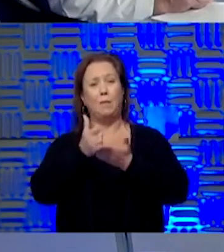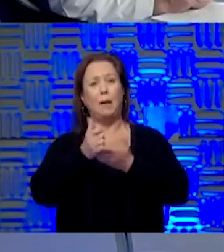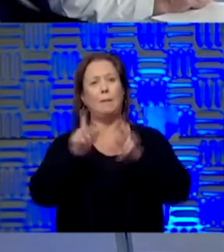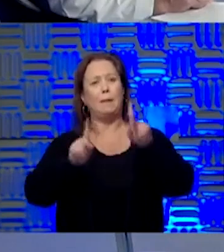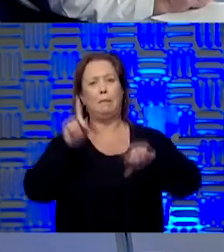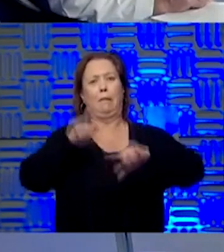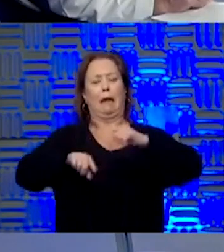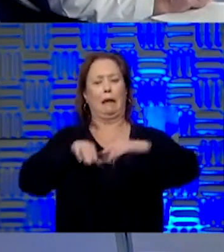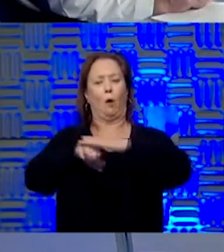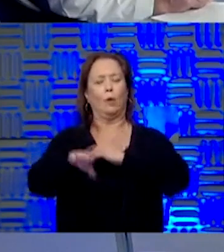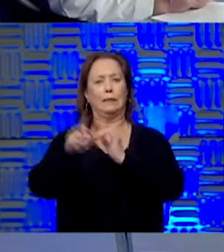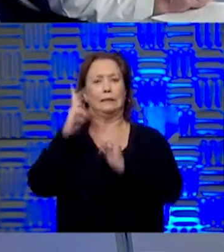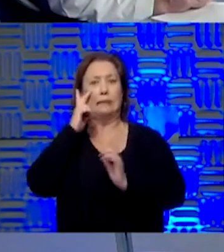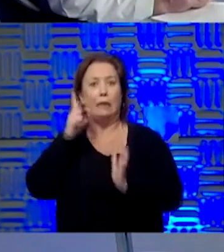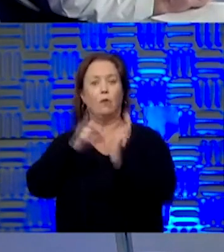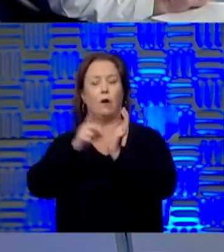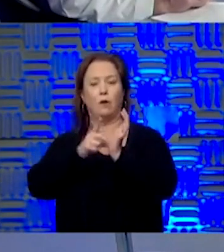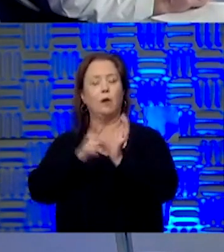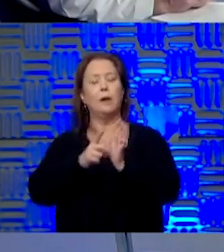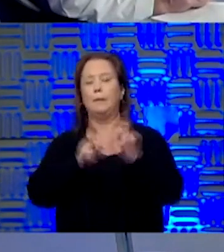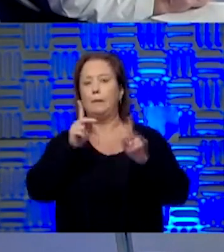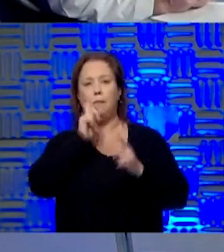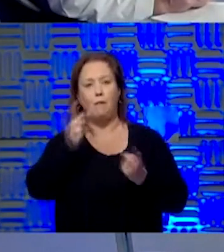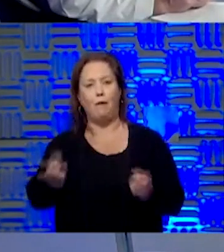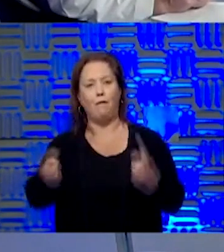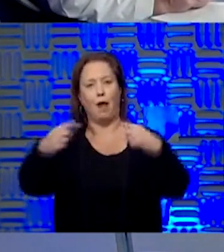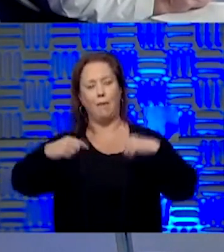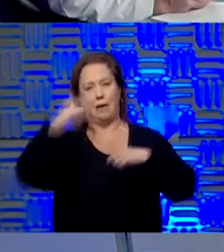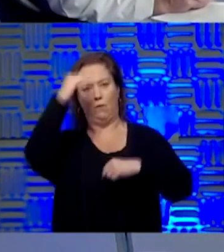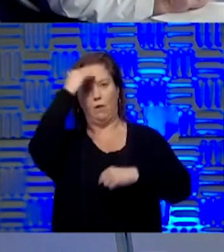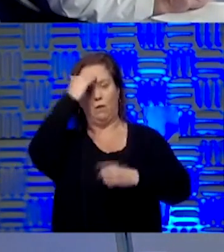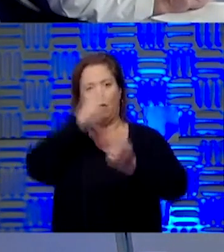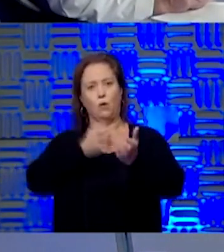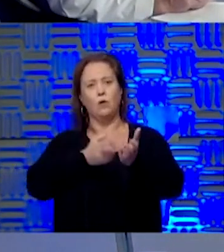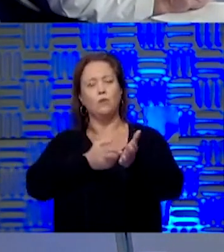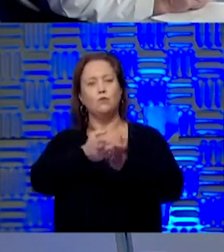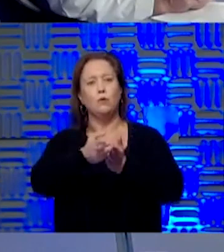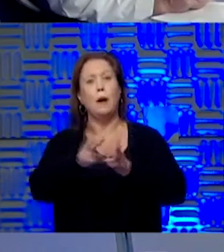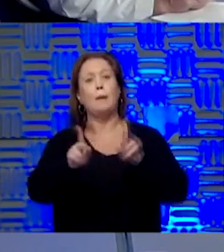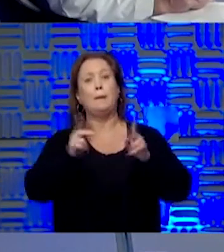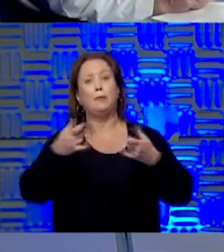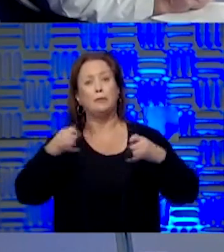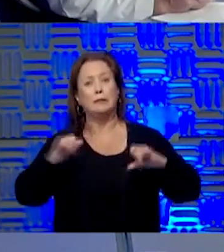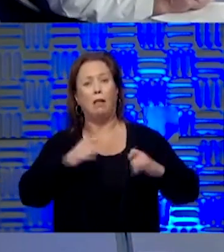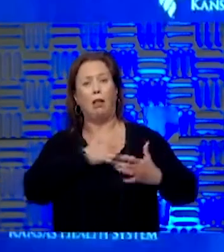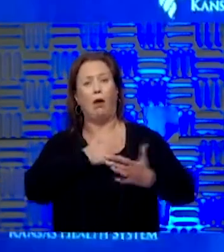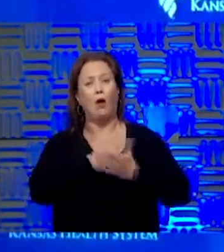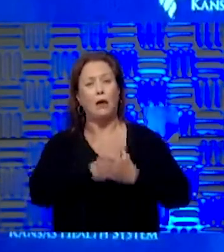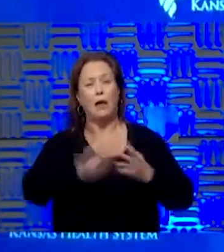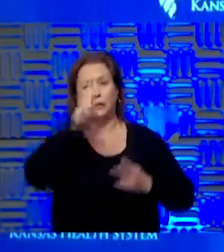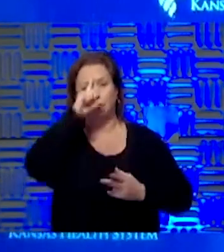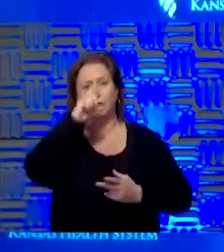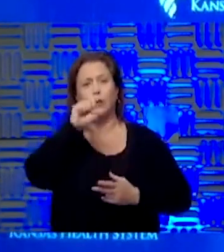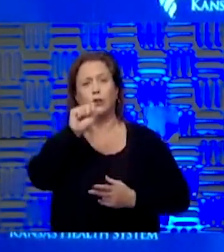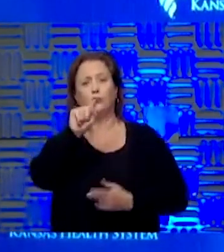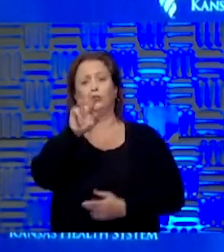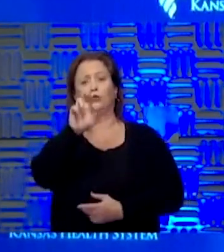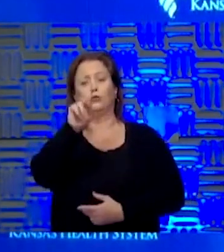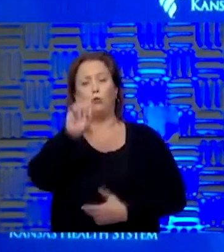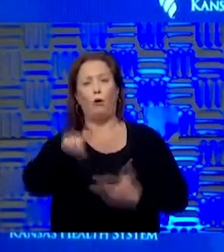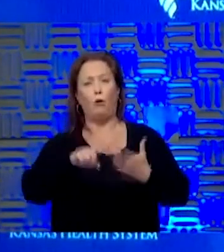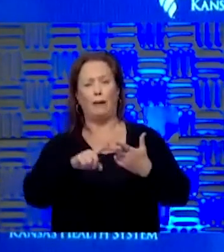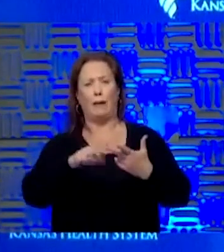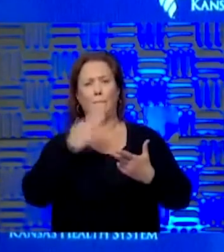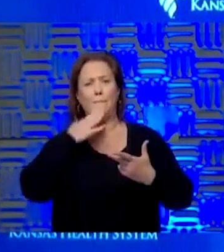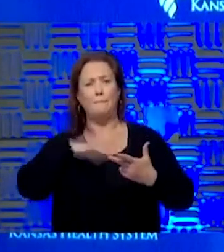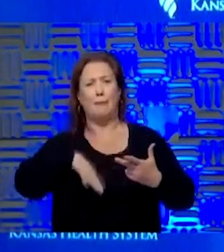yet people didn't come. And what we know to be true is that folks are having heart attacks and strokes and bad outcomes at home because